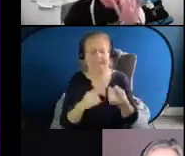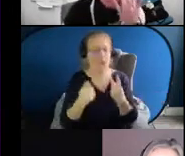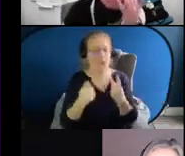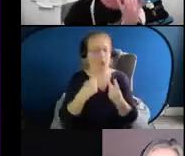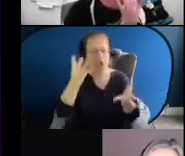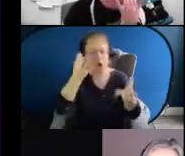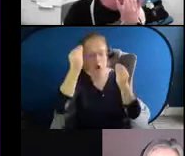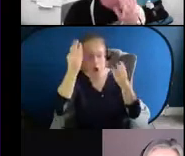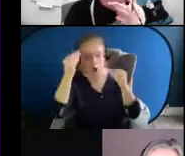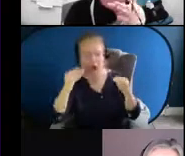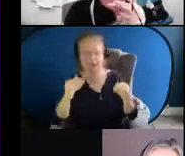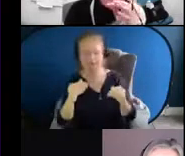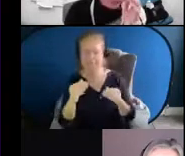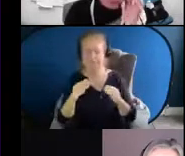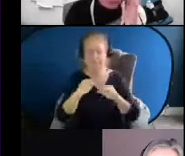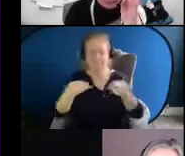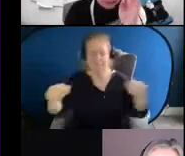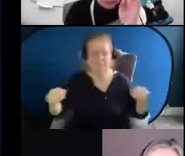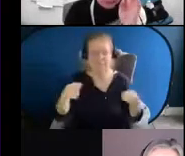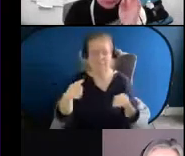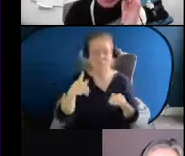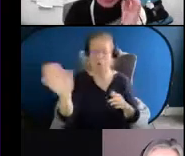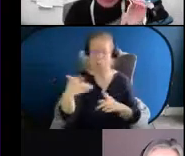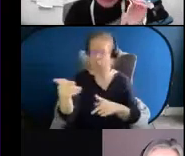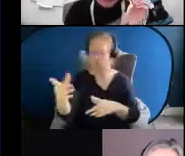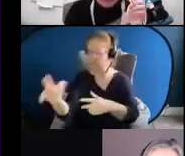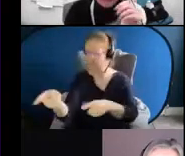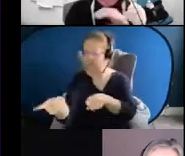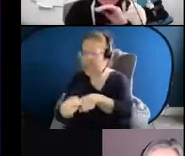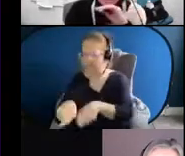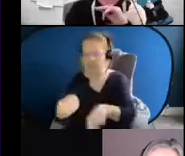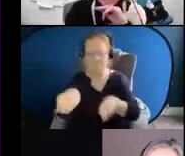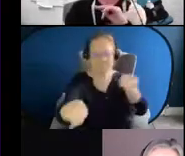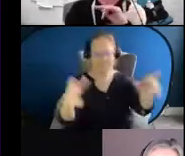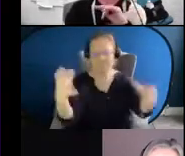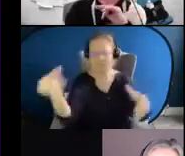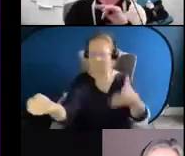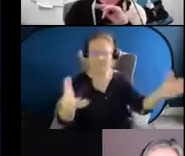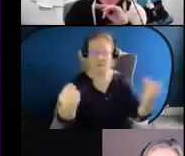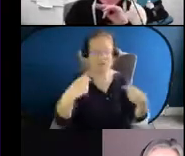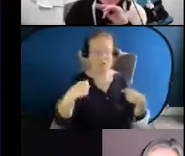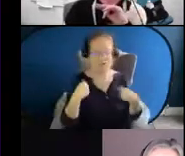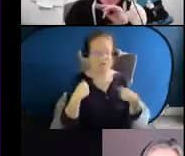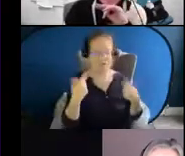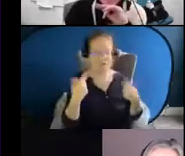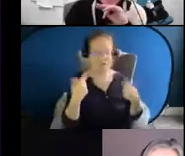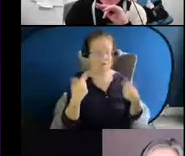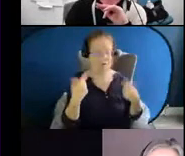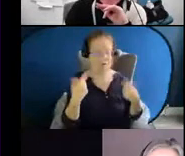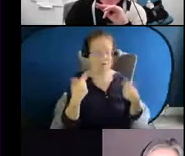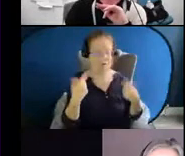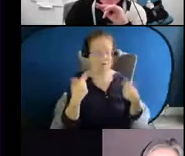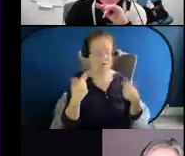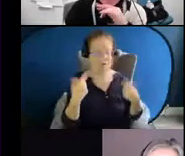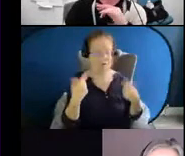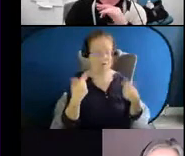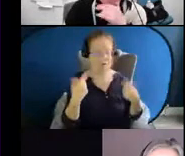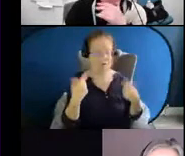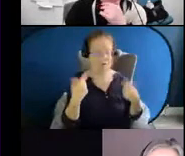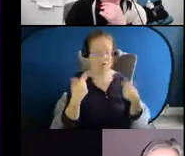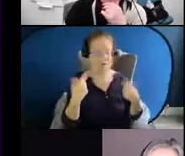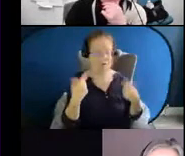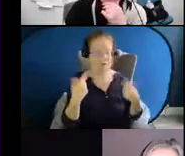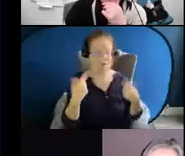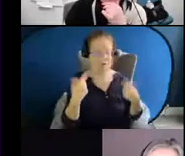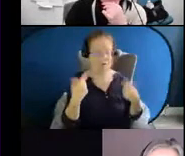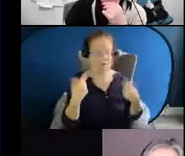communication platforms, are starting to recognize and acknowledge that. We actually reached out. We just did an accessibility conference yesterday